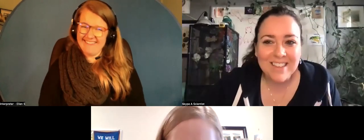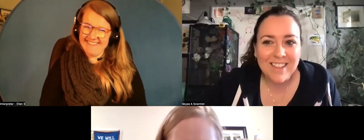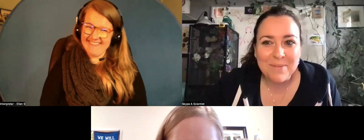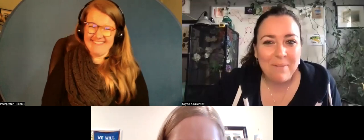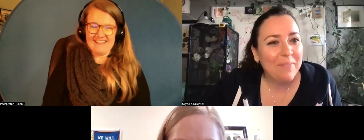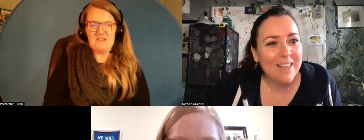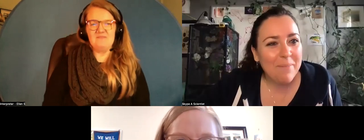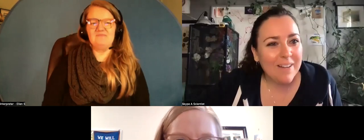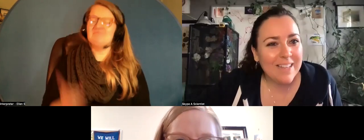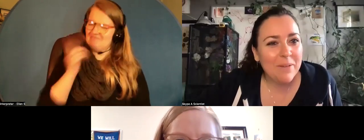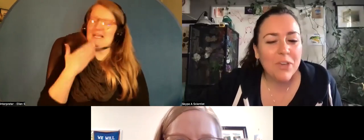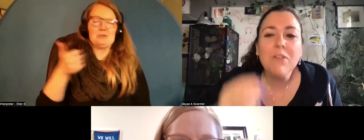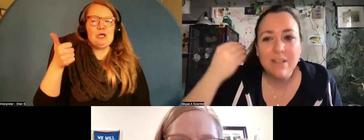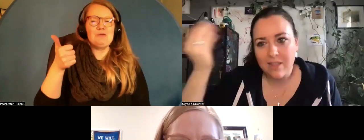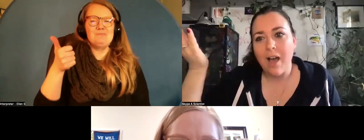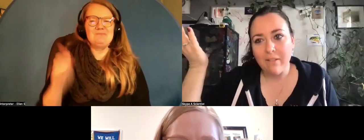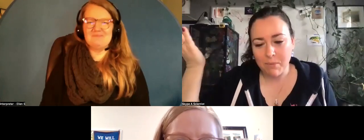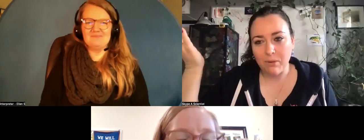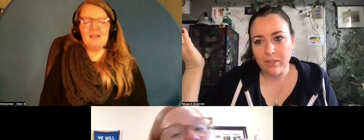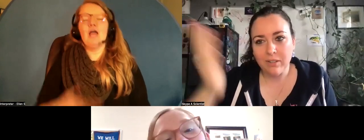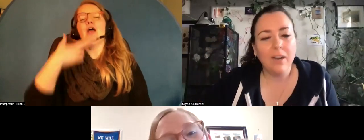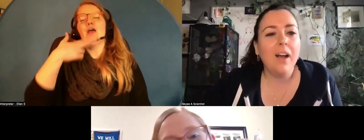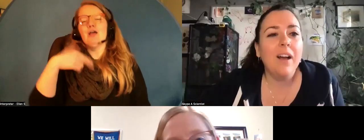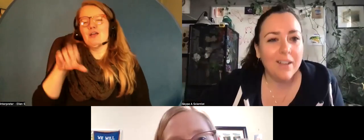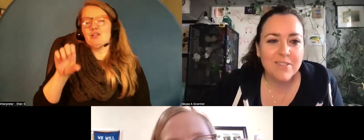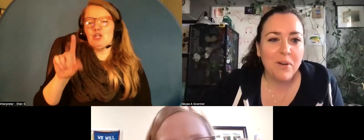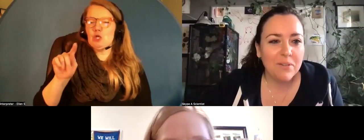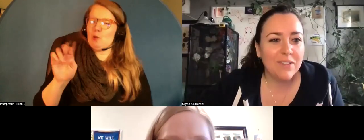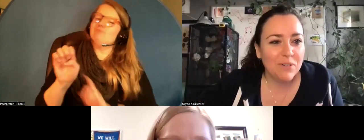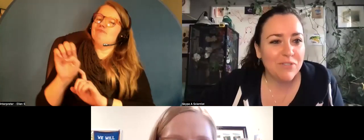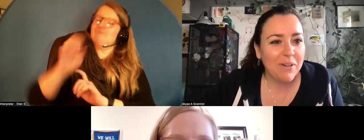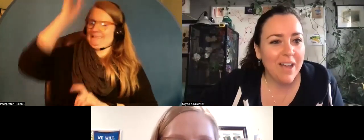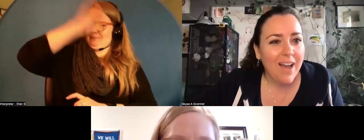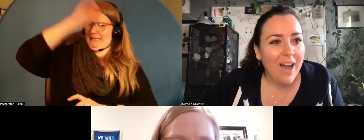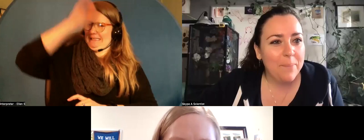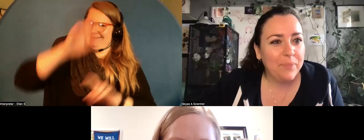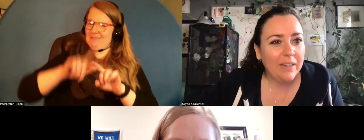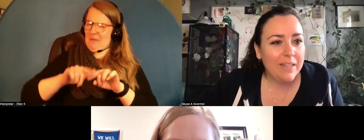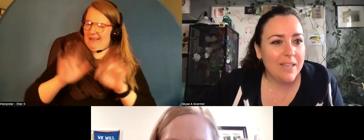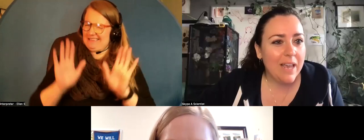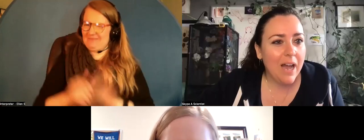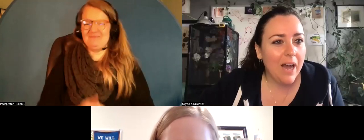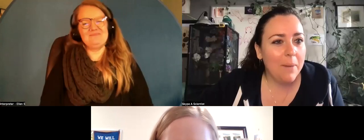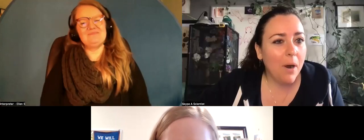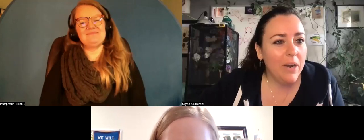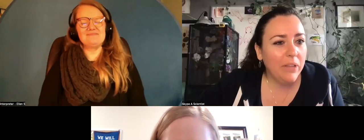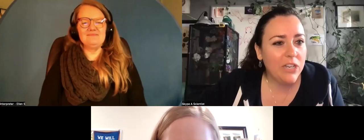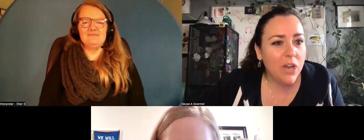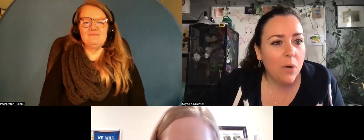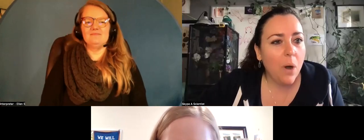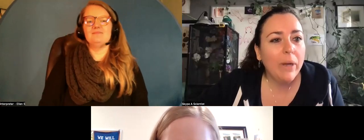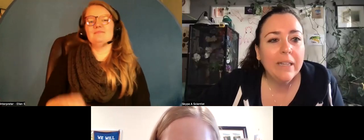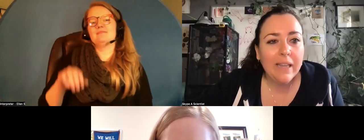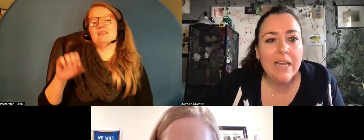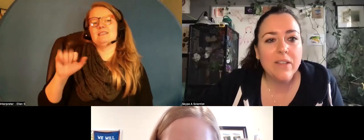Okay. Sounds good to me. Cute is in the eye of the beholder. It is. It really is. Oh, it's really true. Let's see. Mari would like